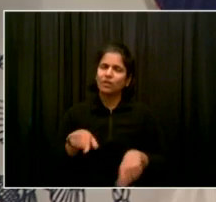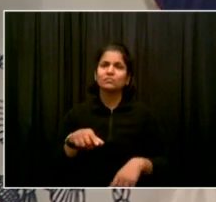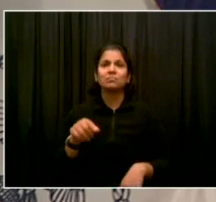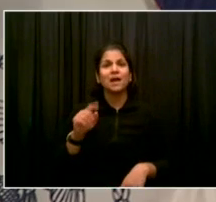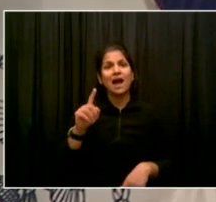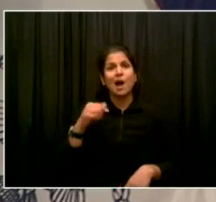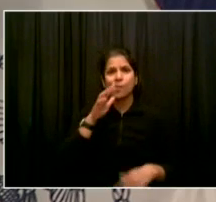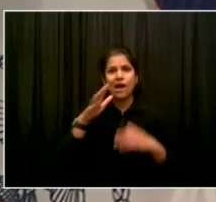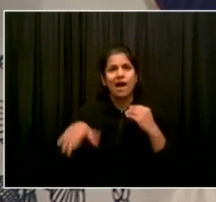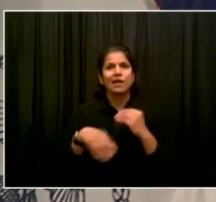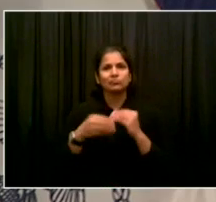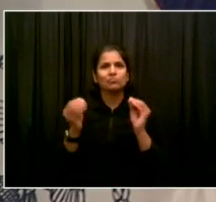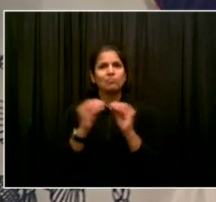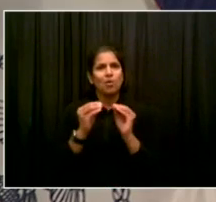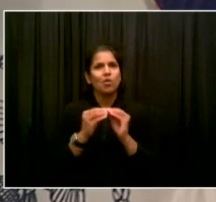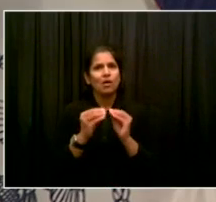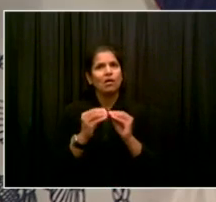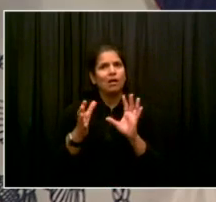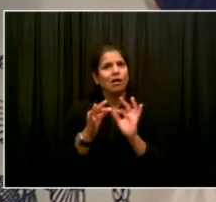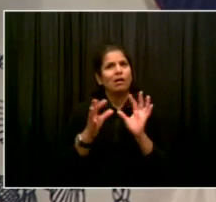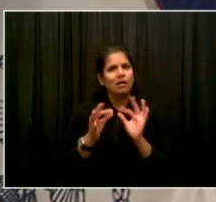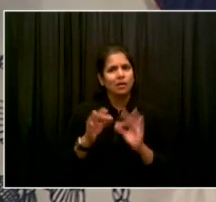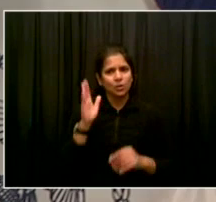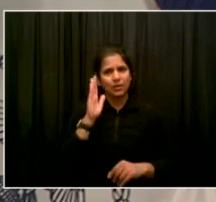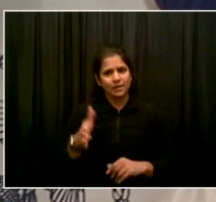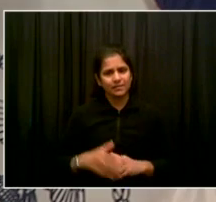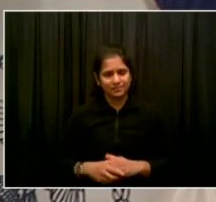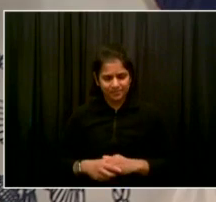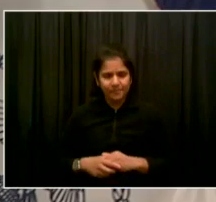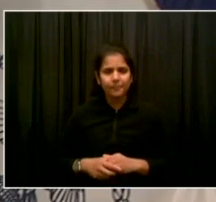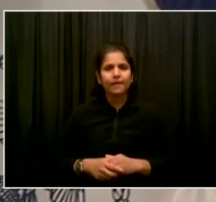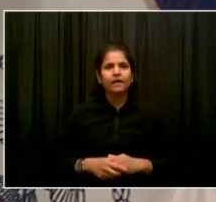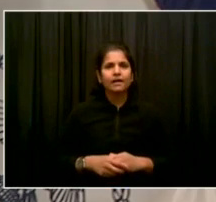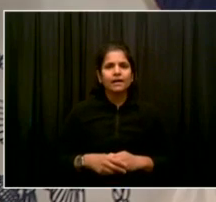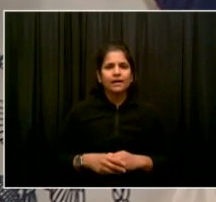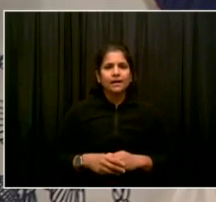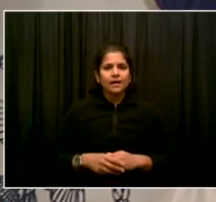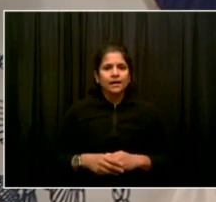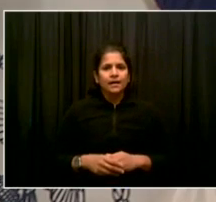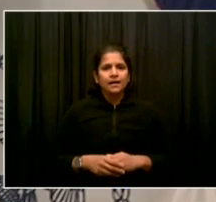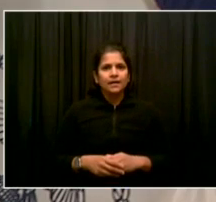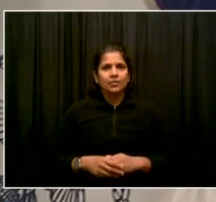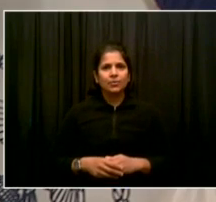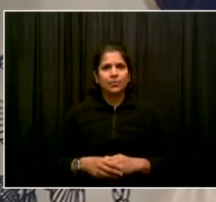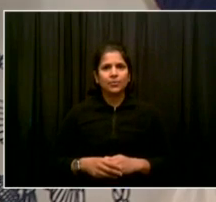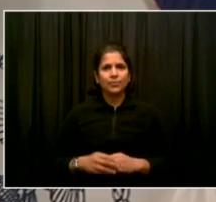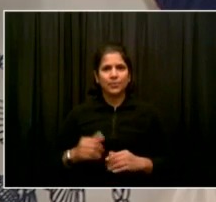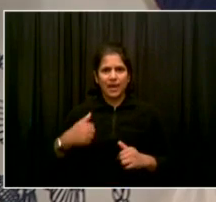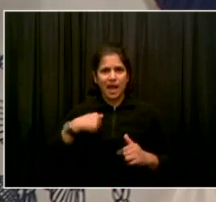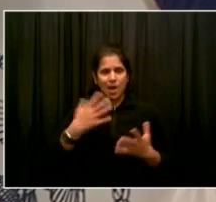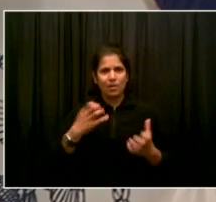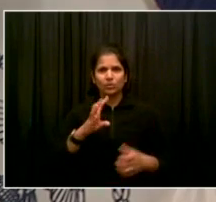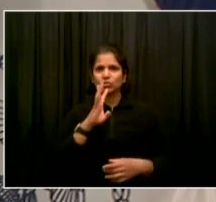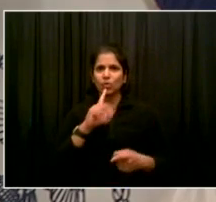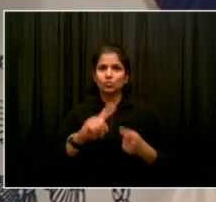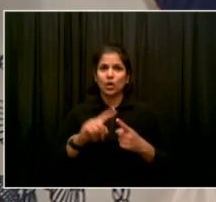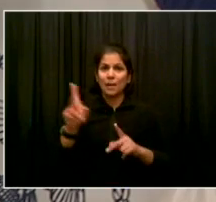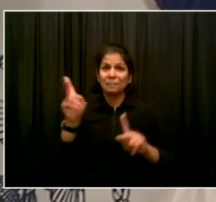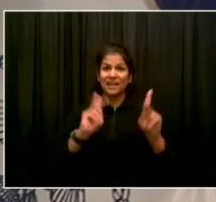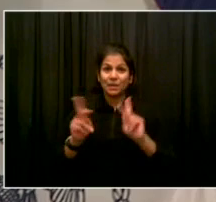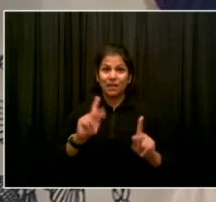what unvaccinated people should feel at this moment in the face of Omicron, because I want to give Dr. Katz an opportunity